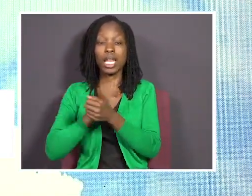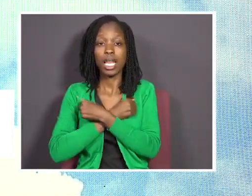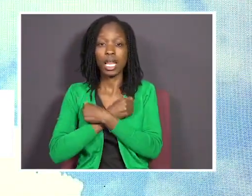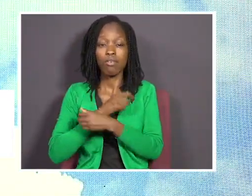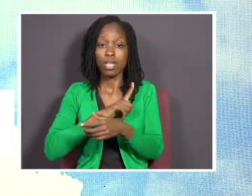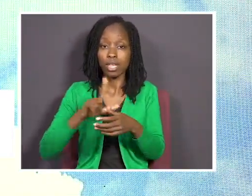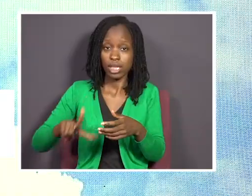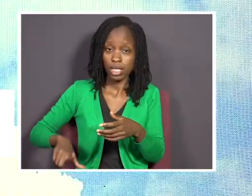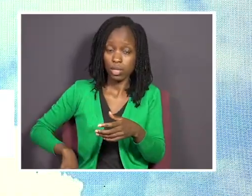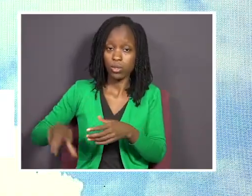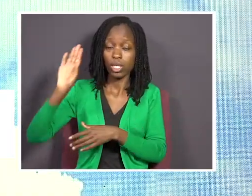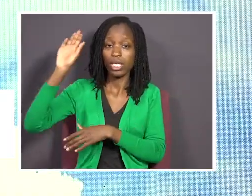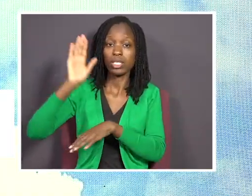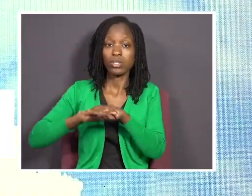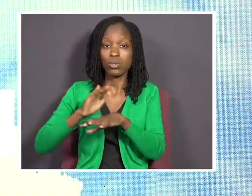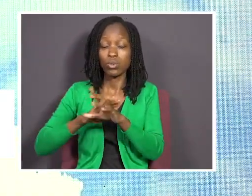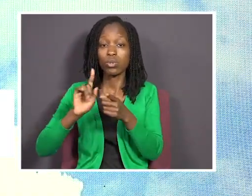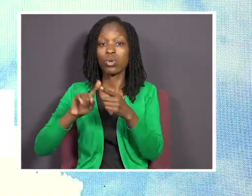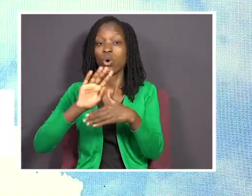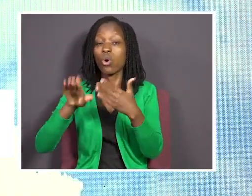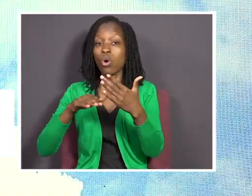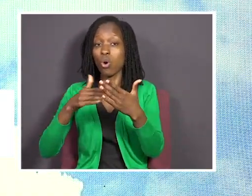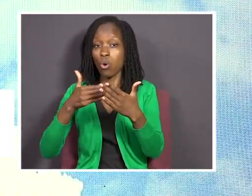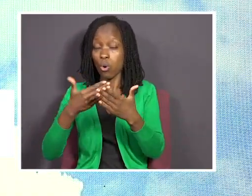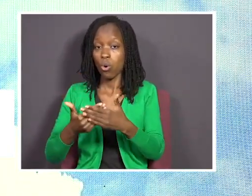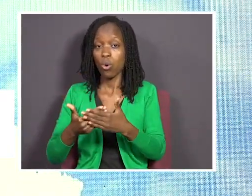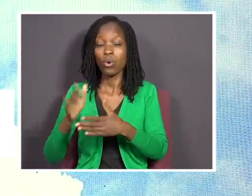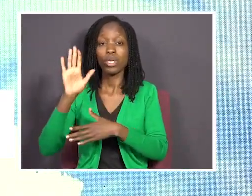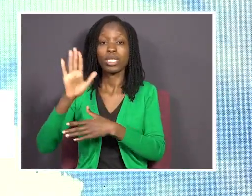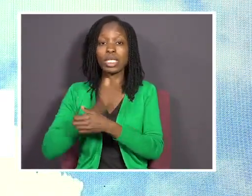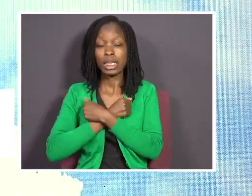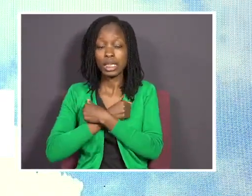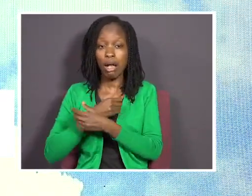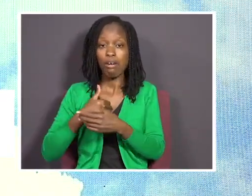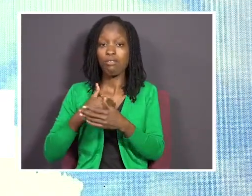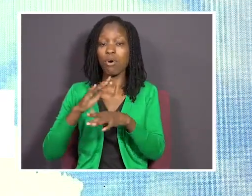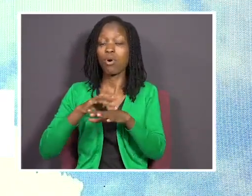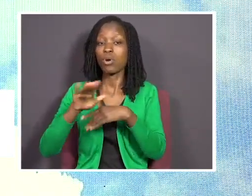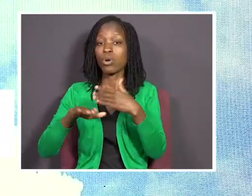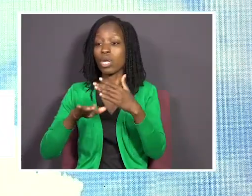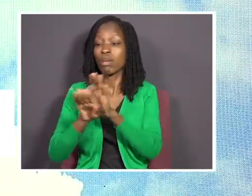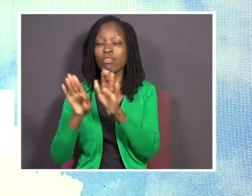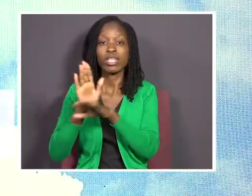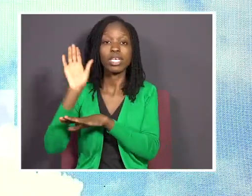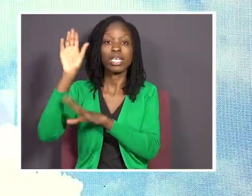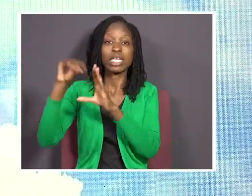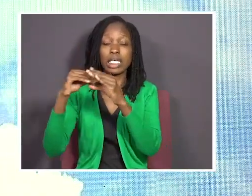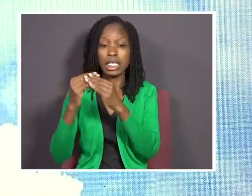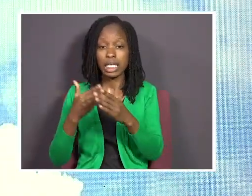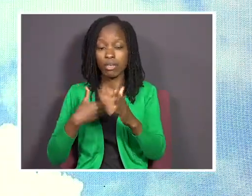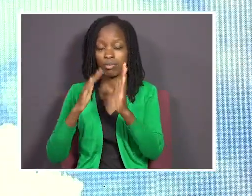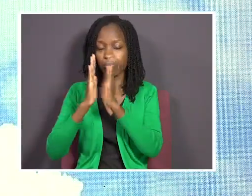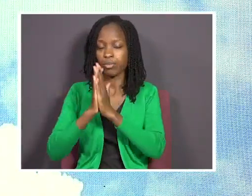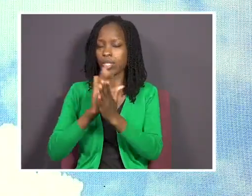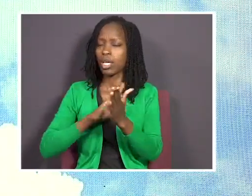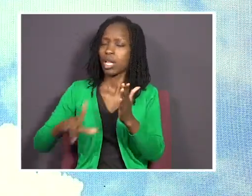The Lord is good to all. He has compassion on all he has made. Our Father and